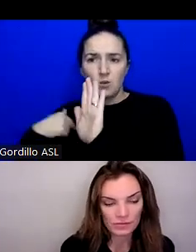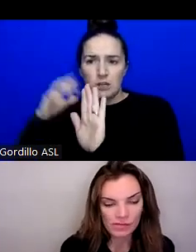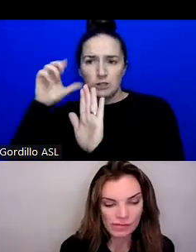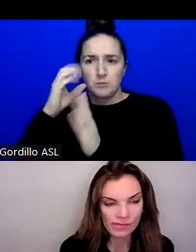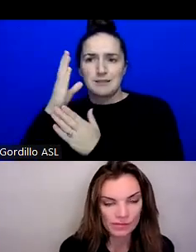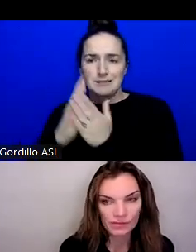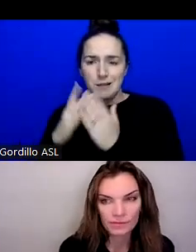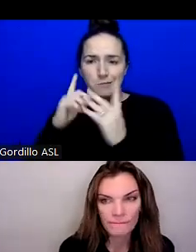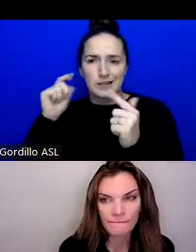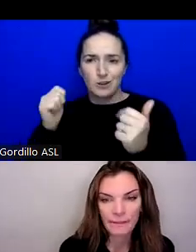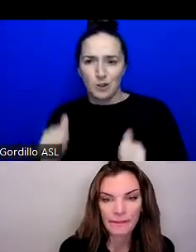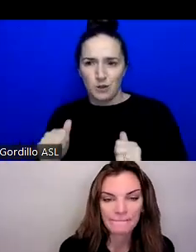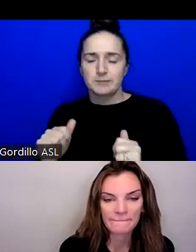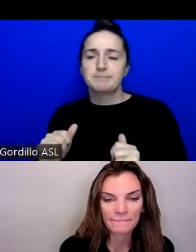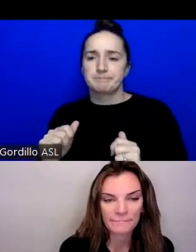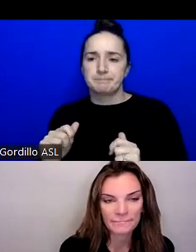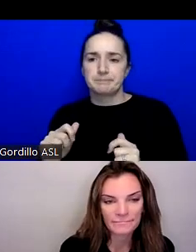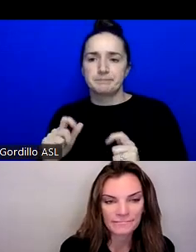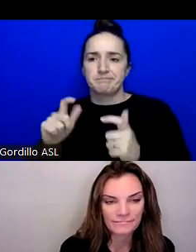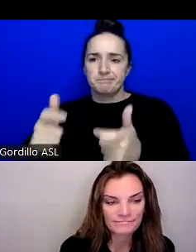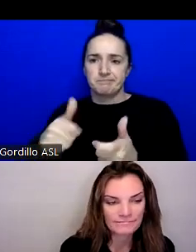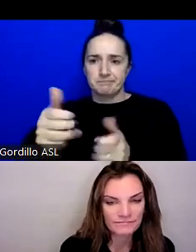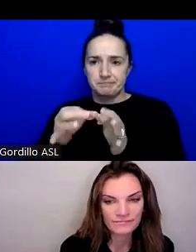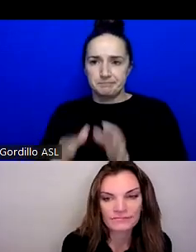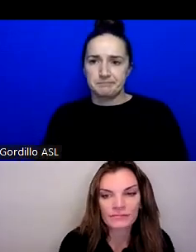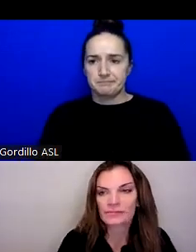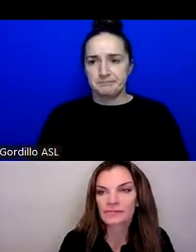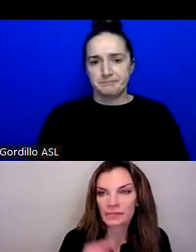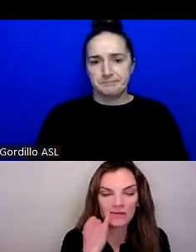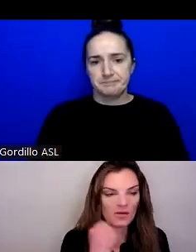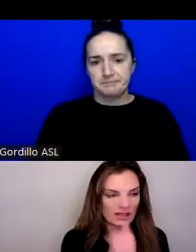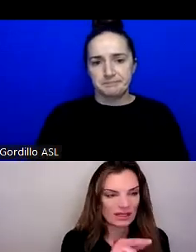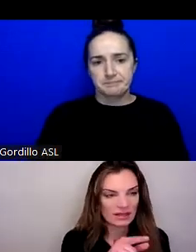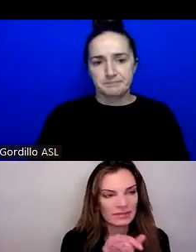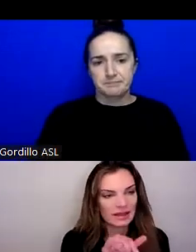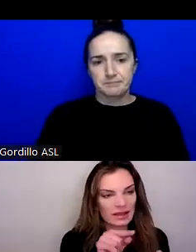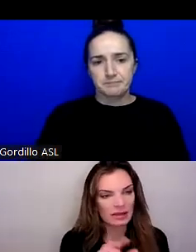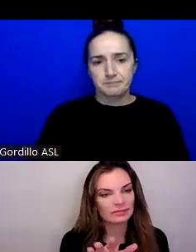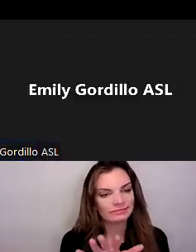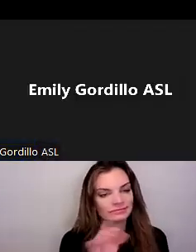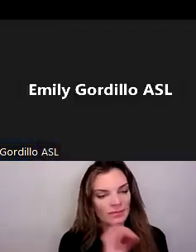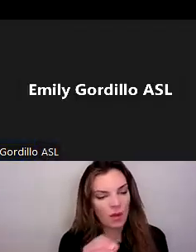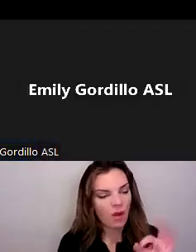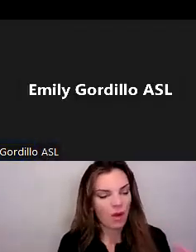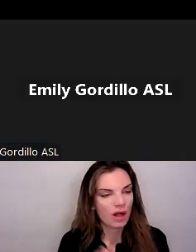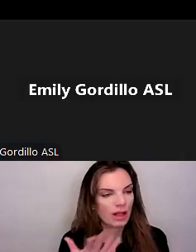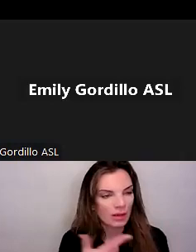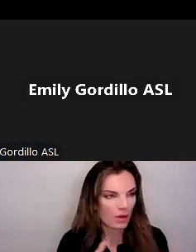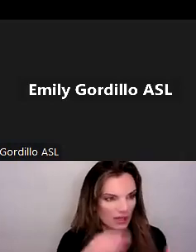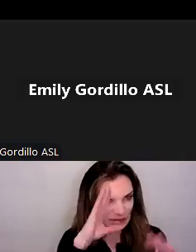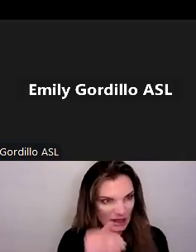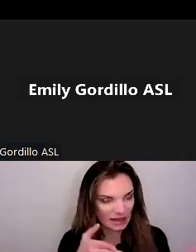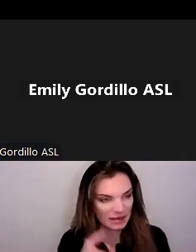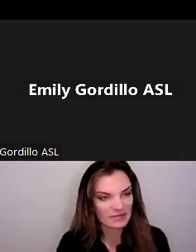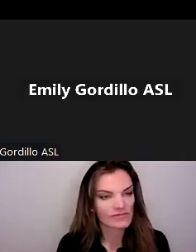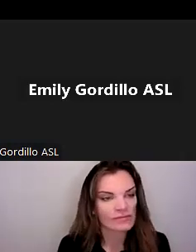to transfer across the eardrum as it would if there were no hole in there. So we're already looking at, kind of what we're expecting there.